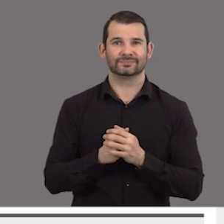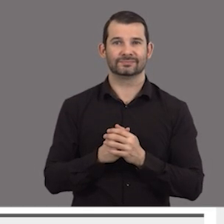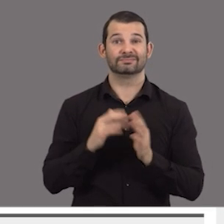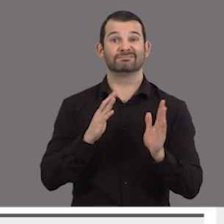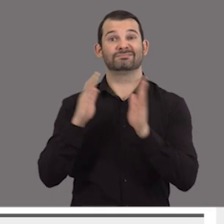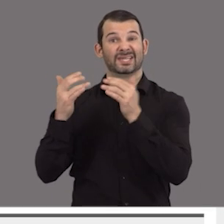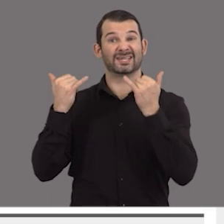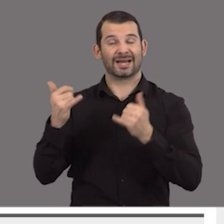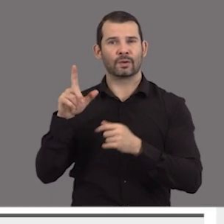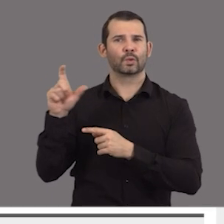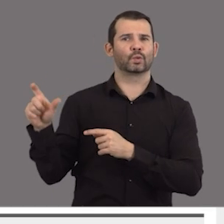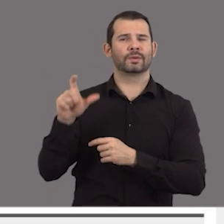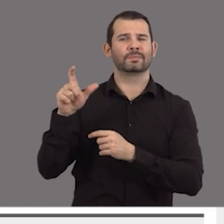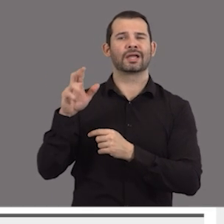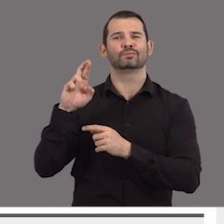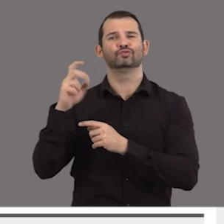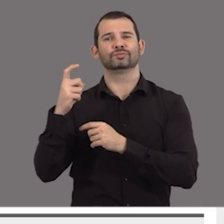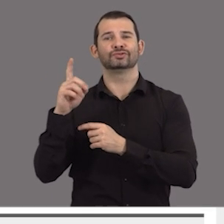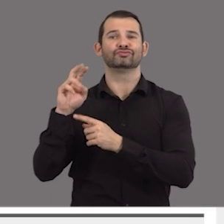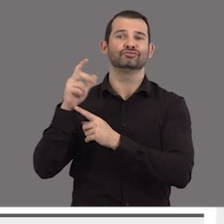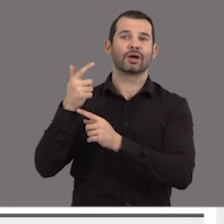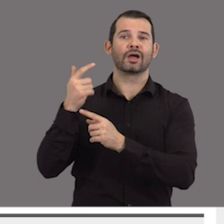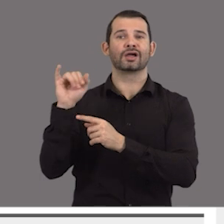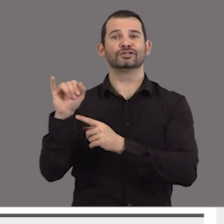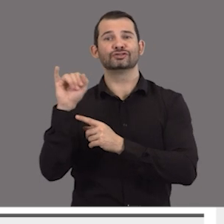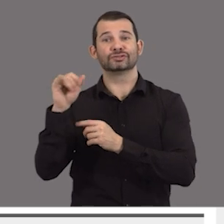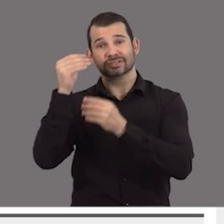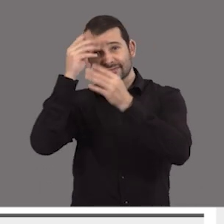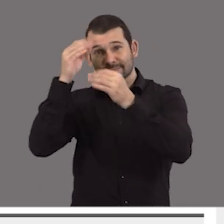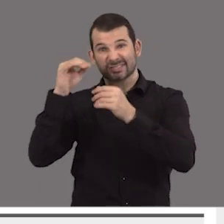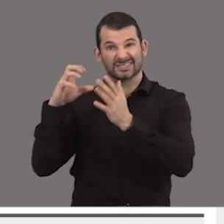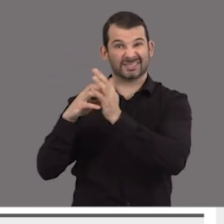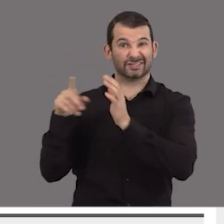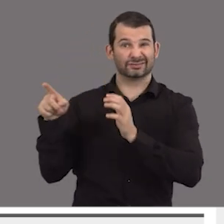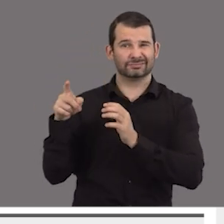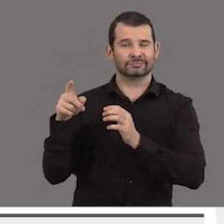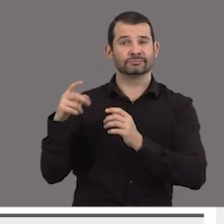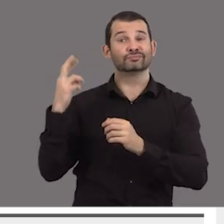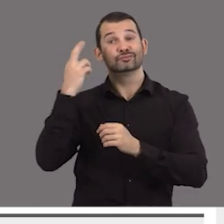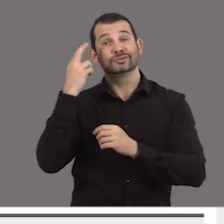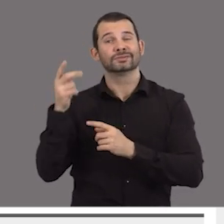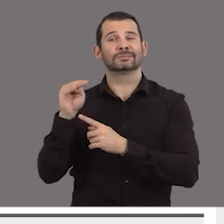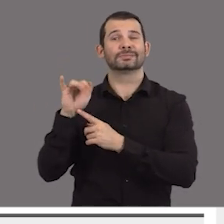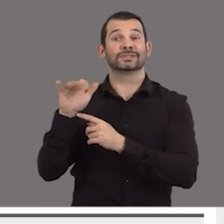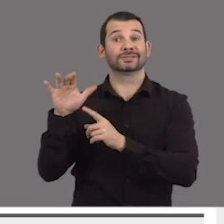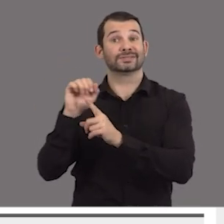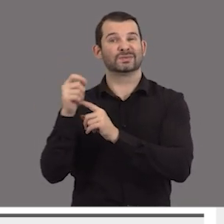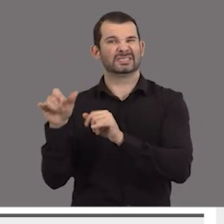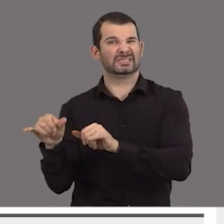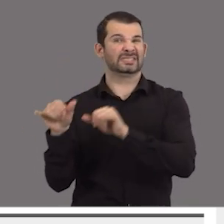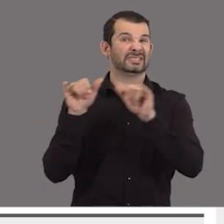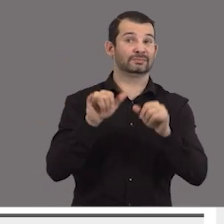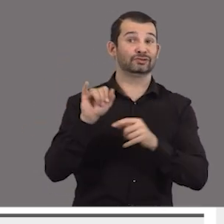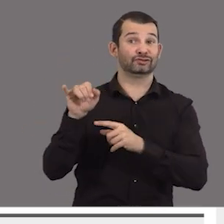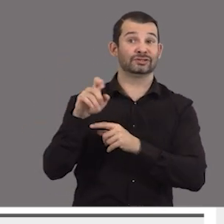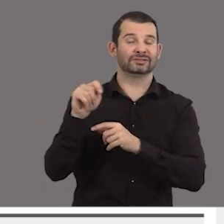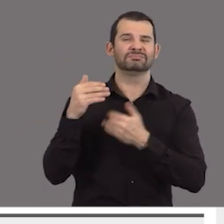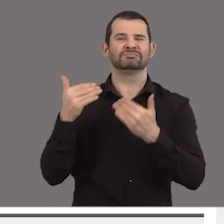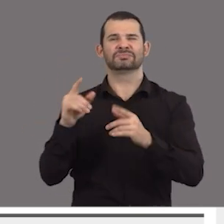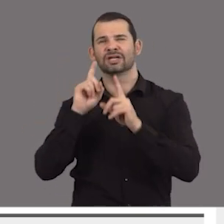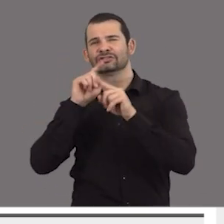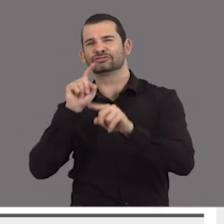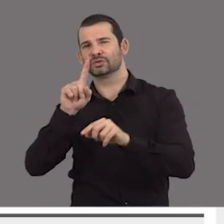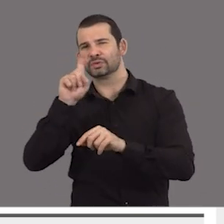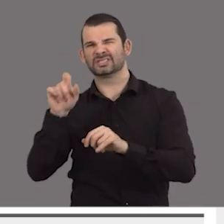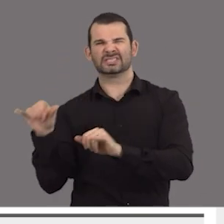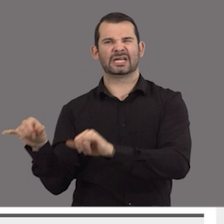We are now in the Quebec Prescription Drug Insurance Information section. Since Mia's situation is similar to Jeet's, answer